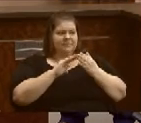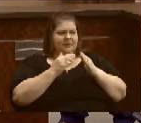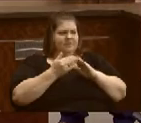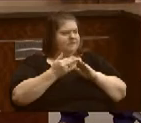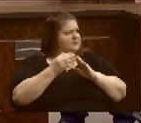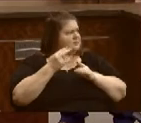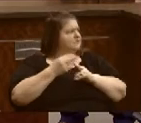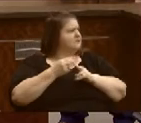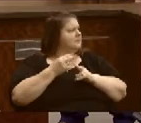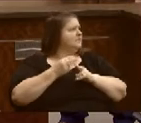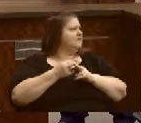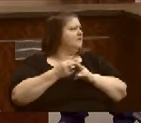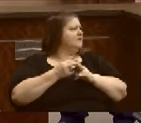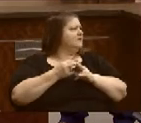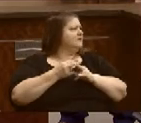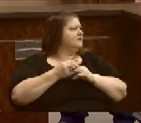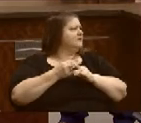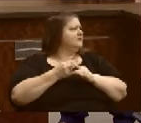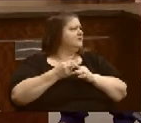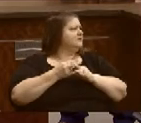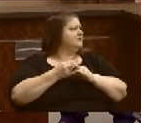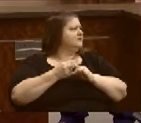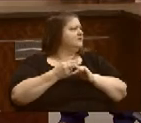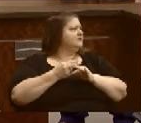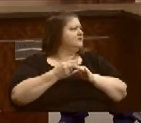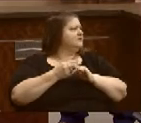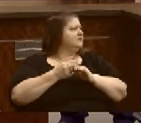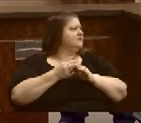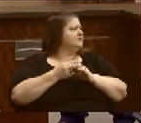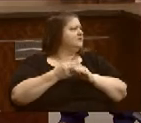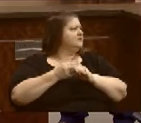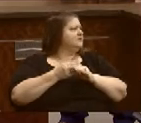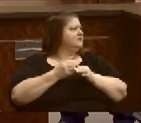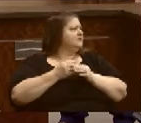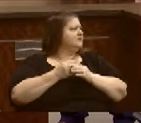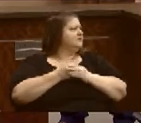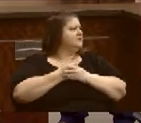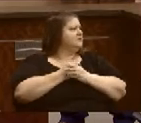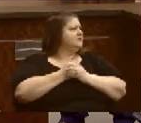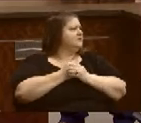you pronounce that? You remember where you worked? Which one? That was Minatitlan.